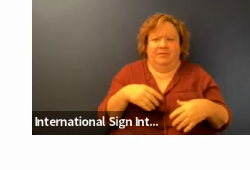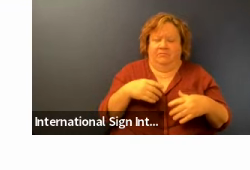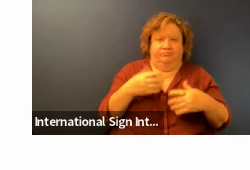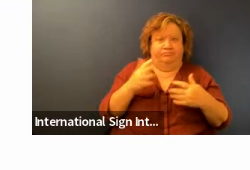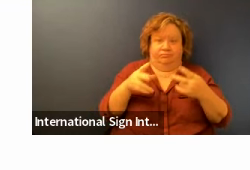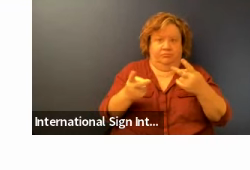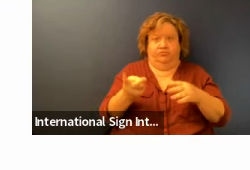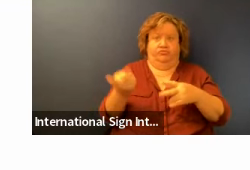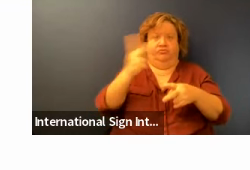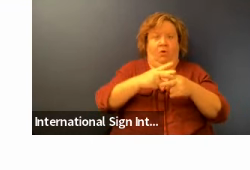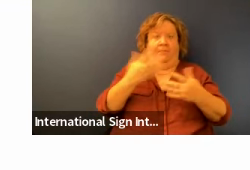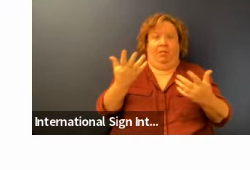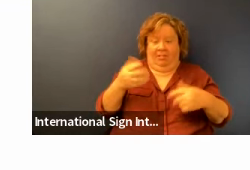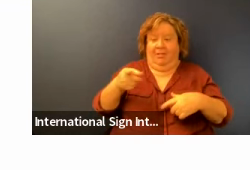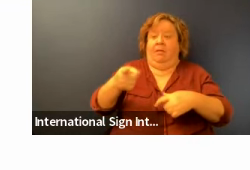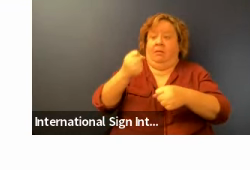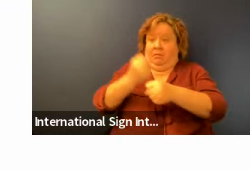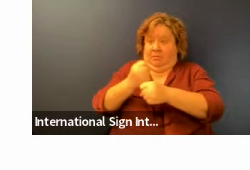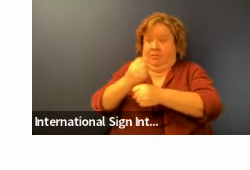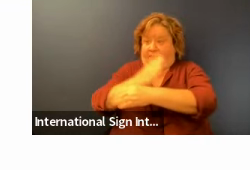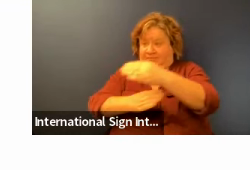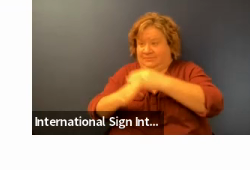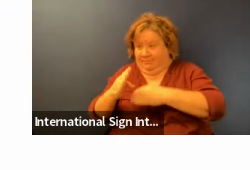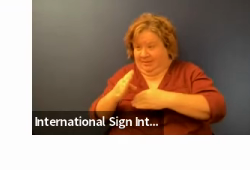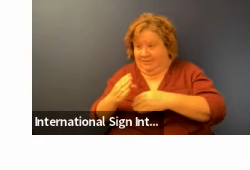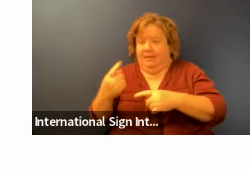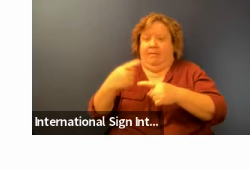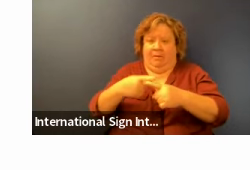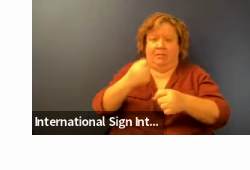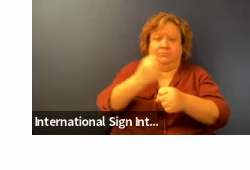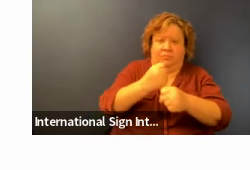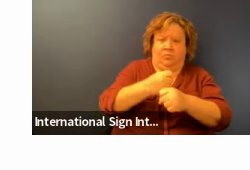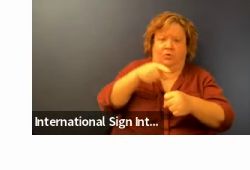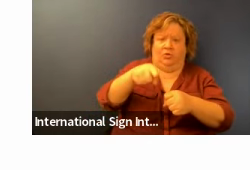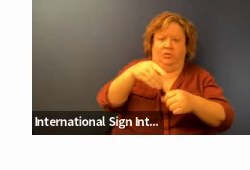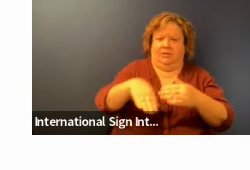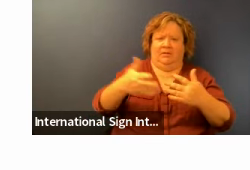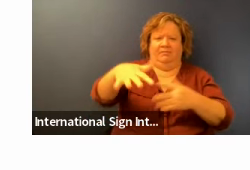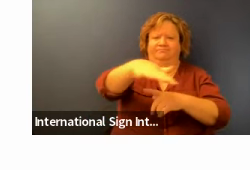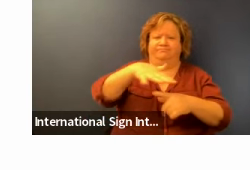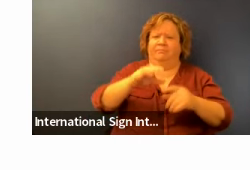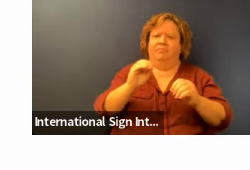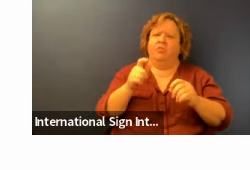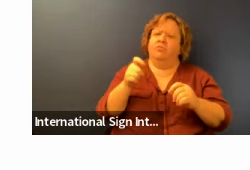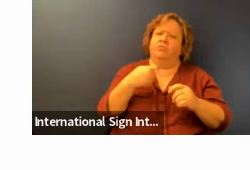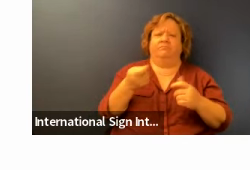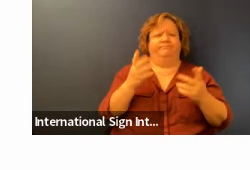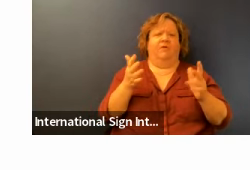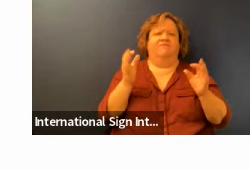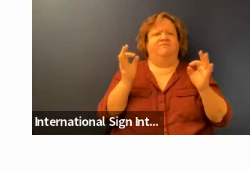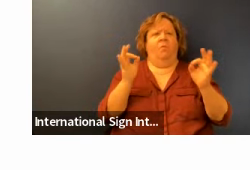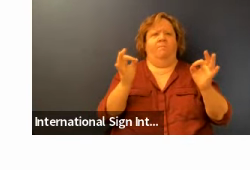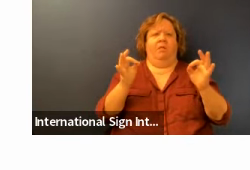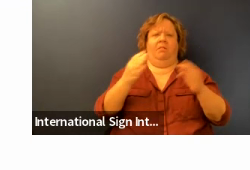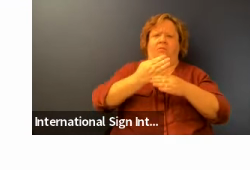have no work injury benefits, they have no maternity benefit or even sickness benefit. Our second concern is